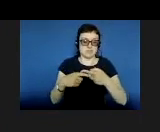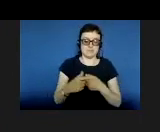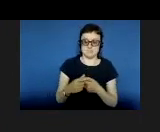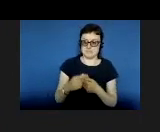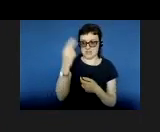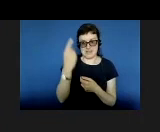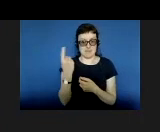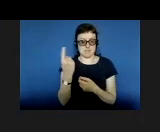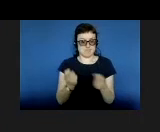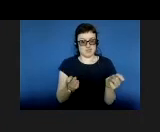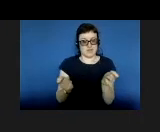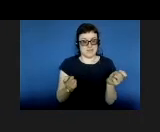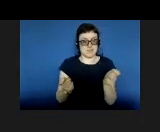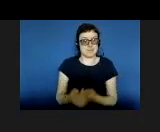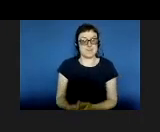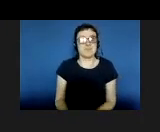themselves.